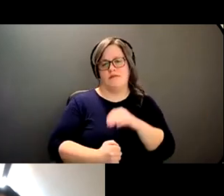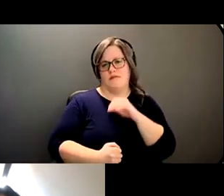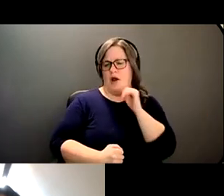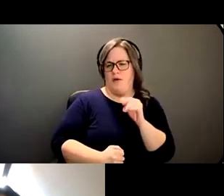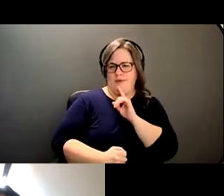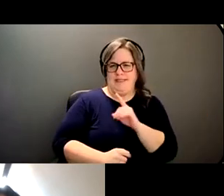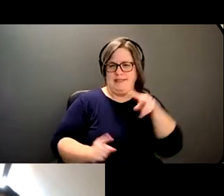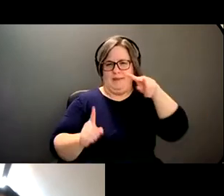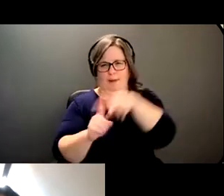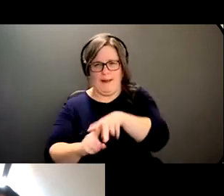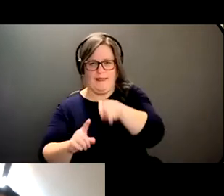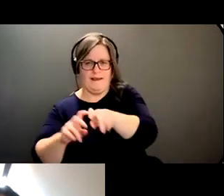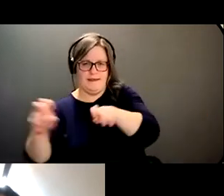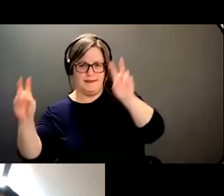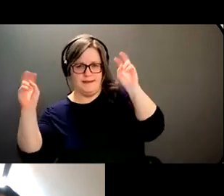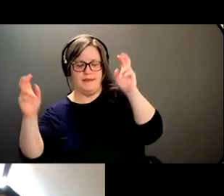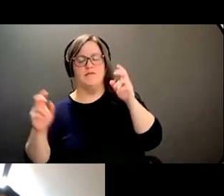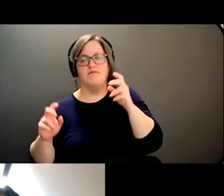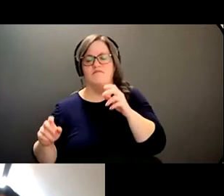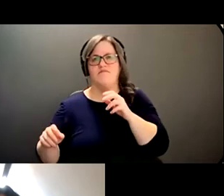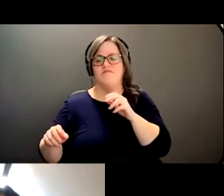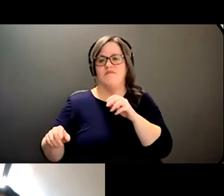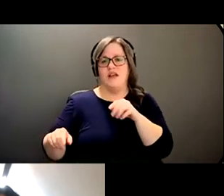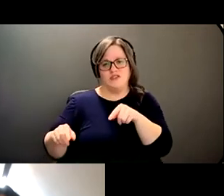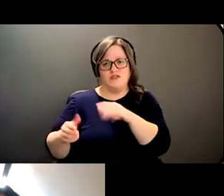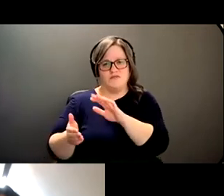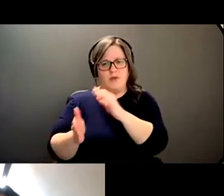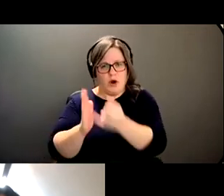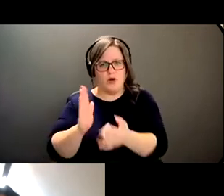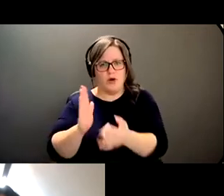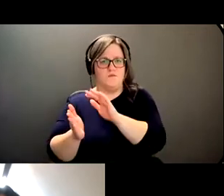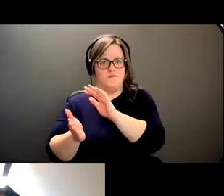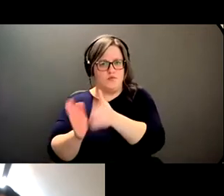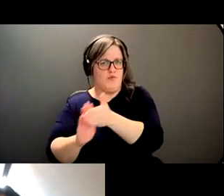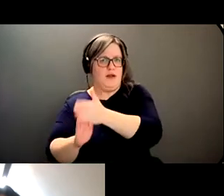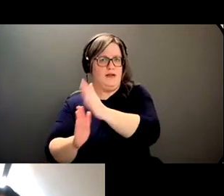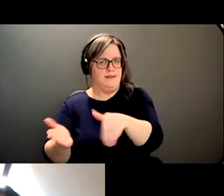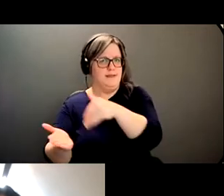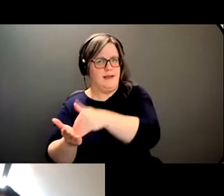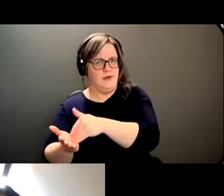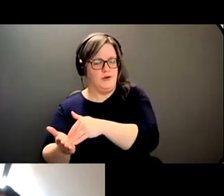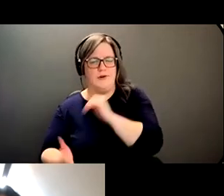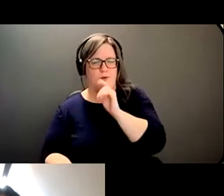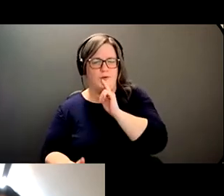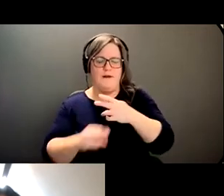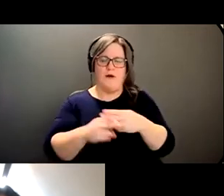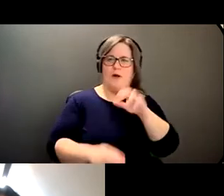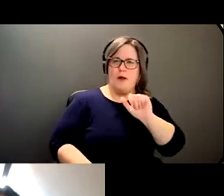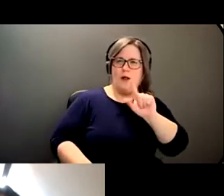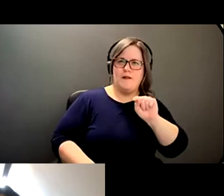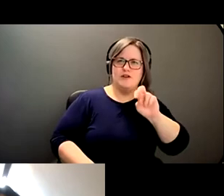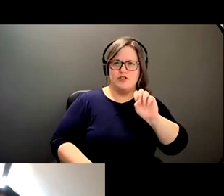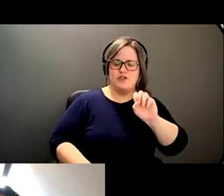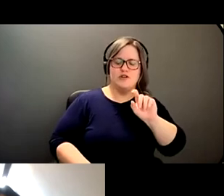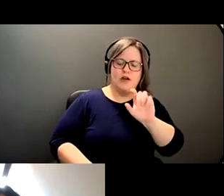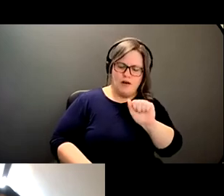that it is an alternative art space because it's an artist-run center, but from working full-time at, you